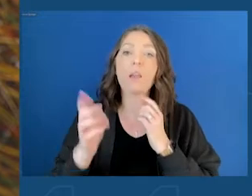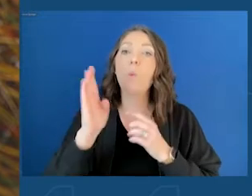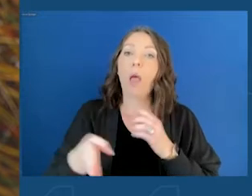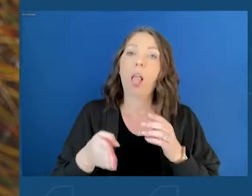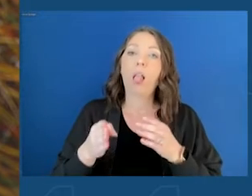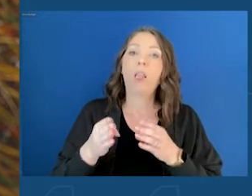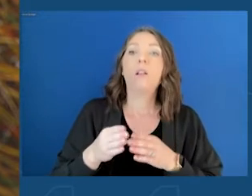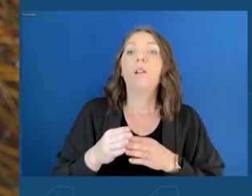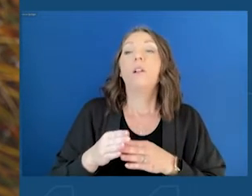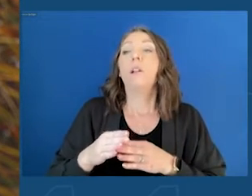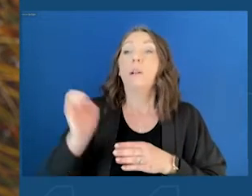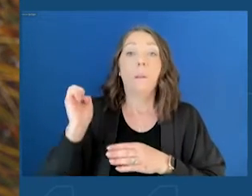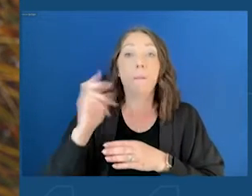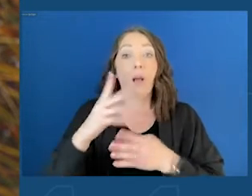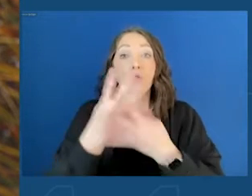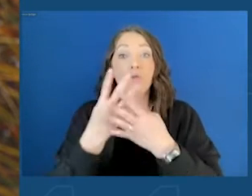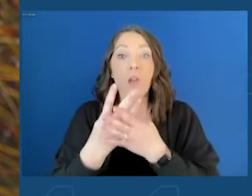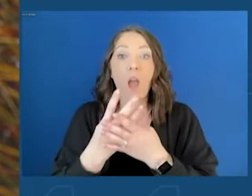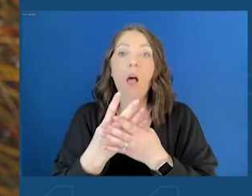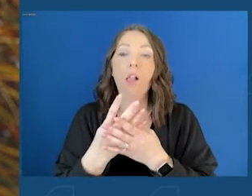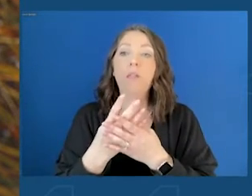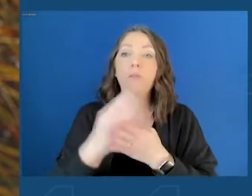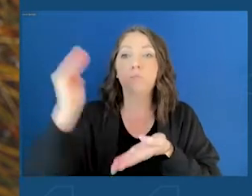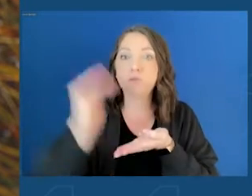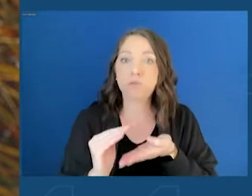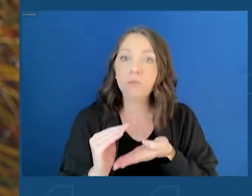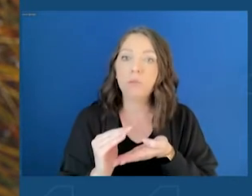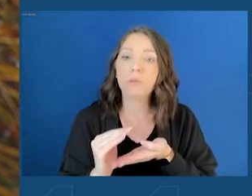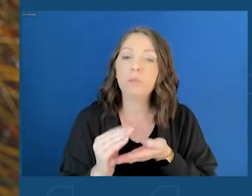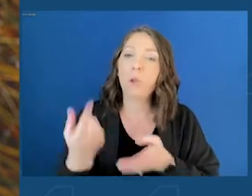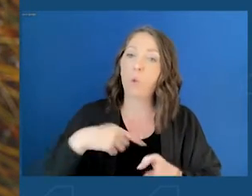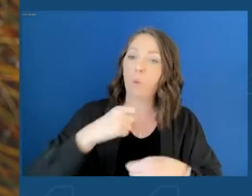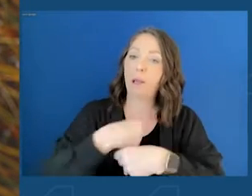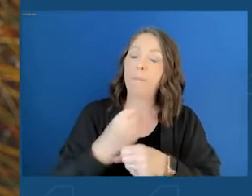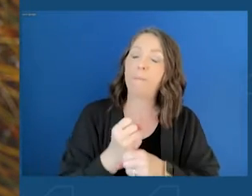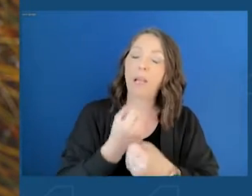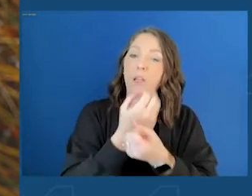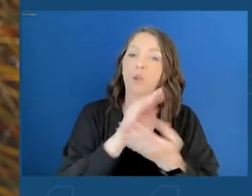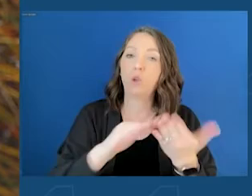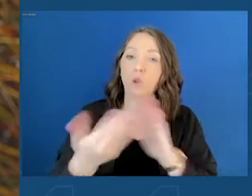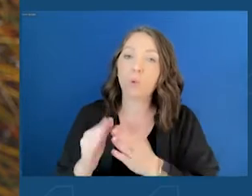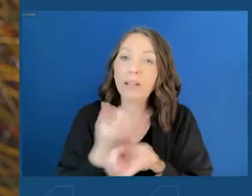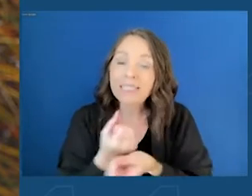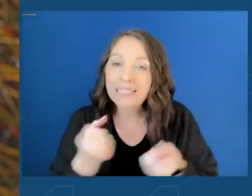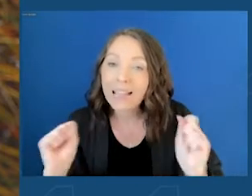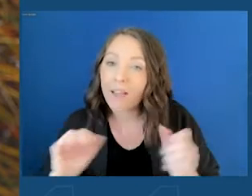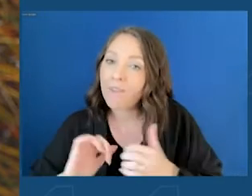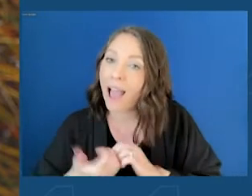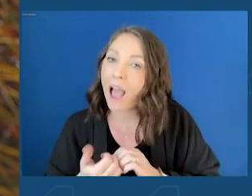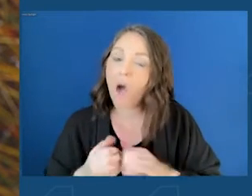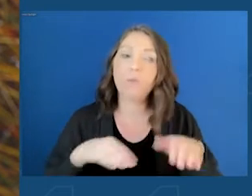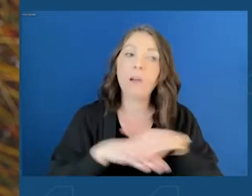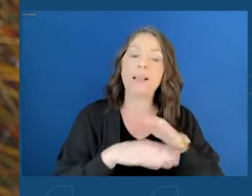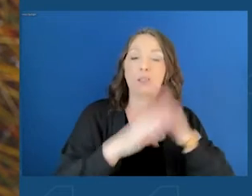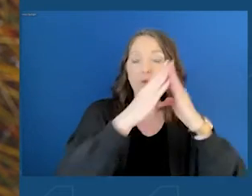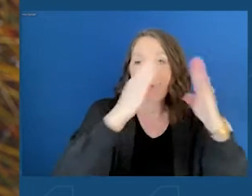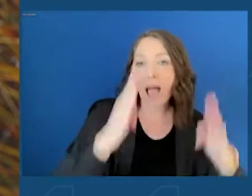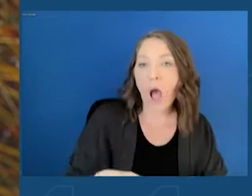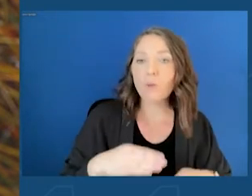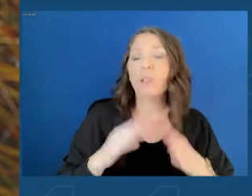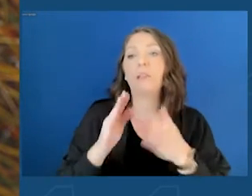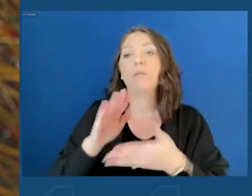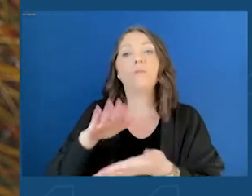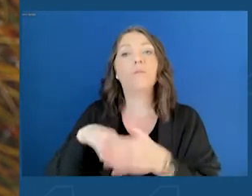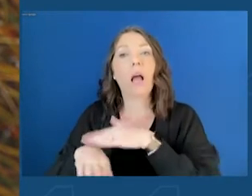recidivism. We make our communities safer by giving people stability, access to housing, education, and employment. Clean Slate addresses